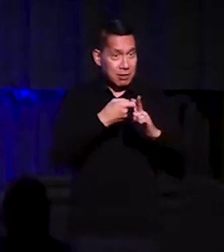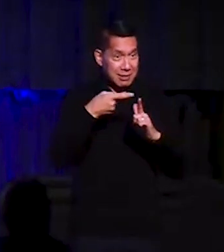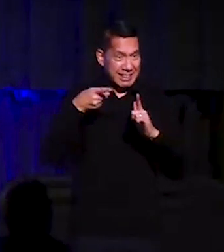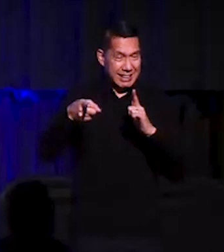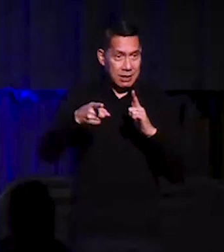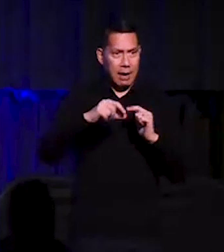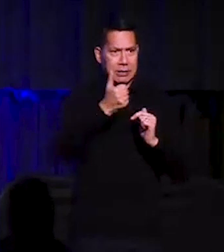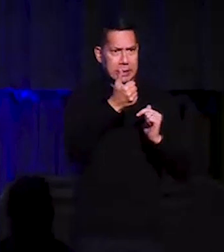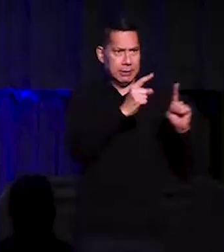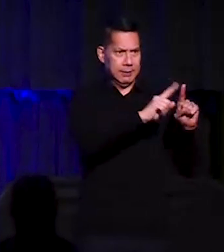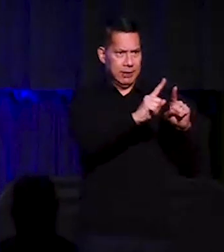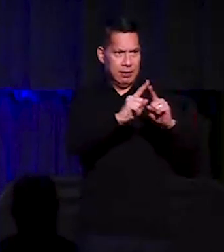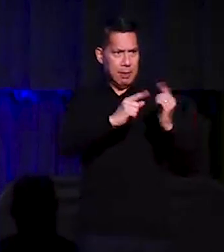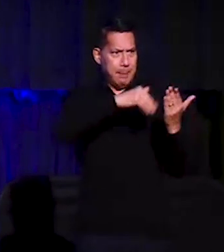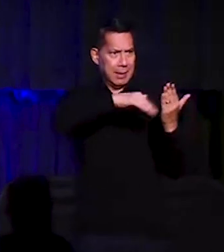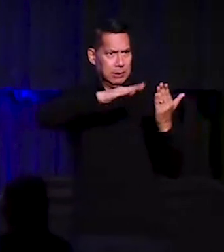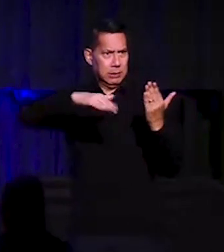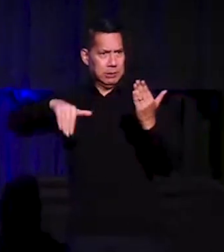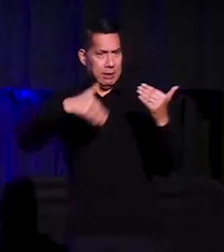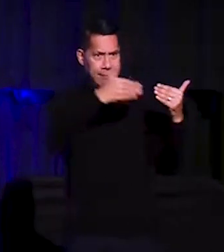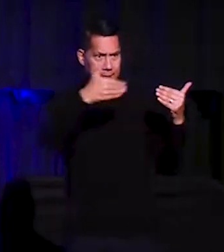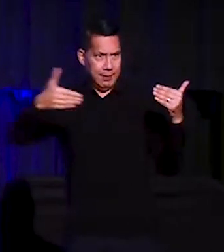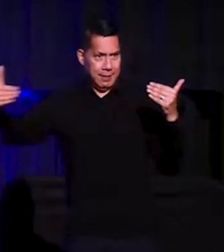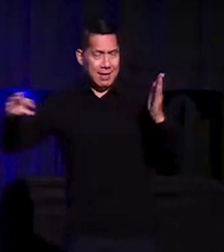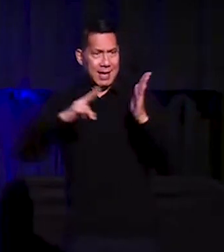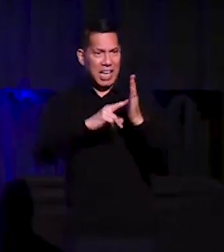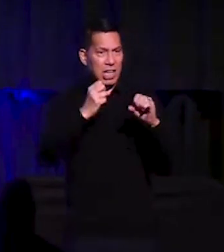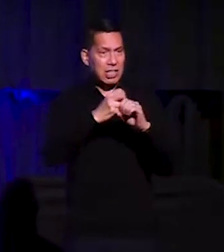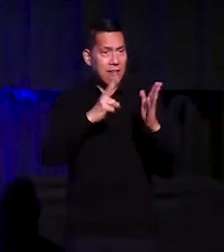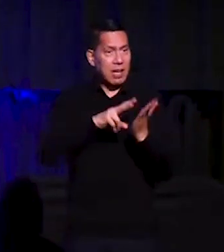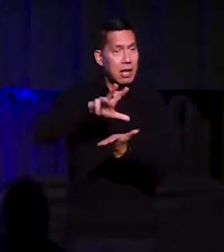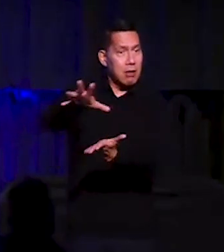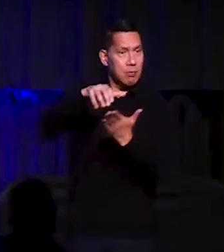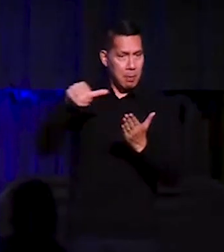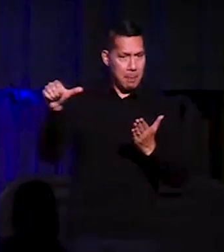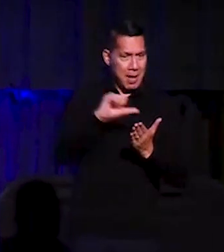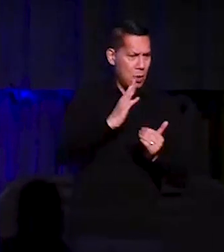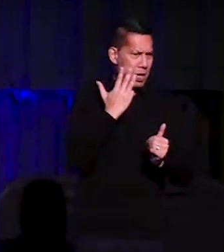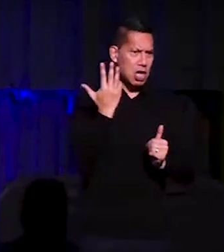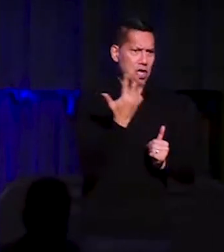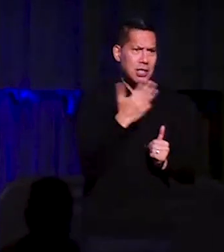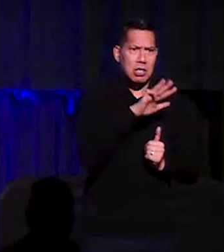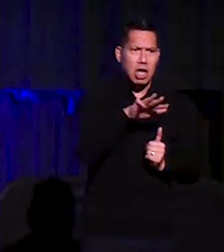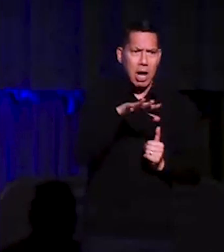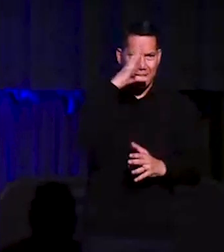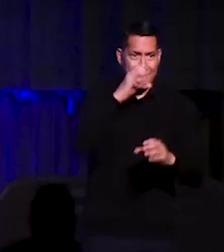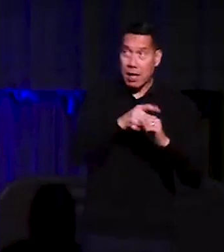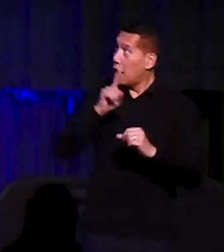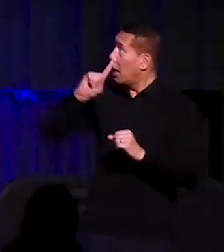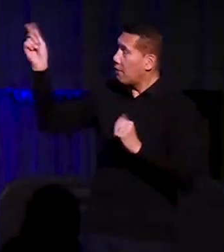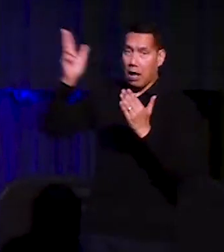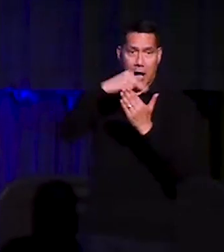6 pieces, one of the bigger pieces as well, that the NGV has acquired back in 1999, I believe. And this piece is